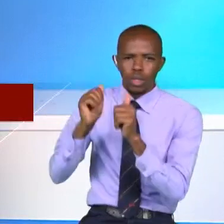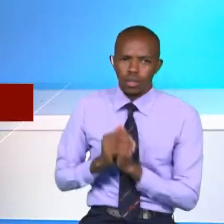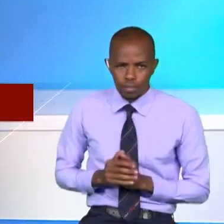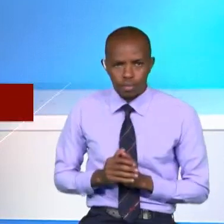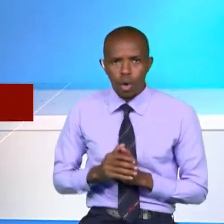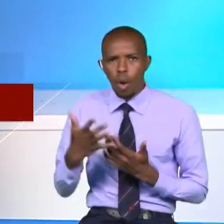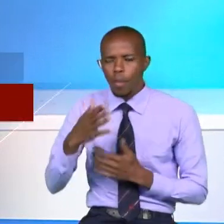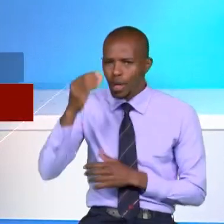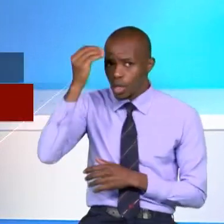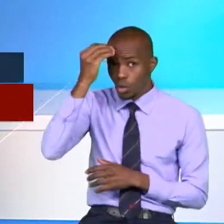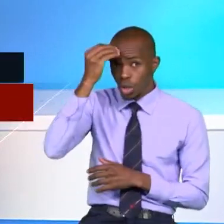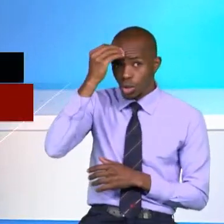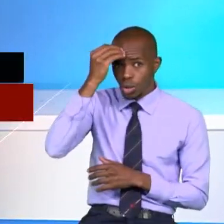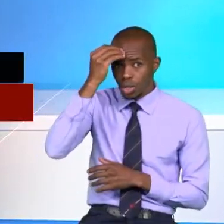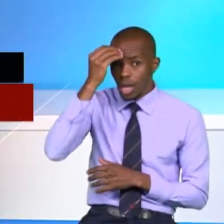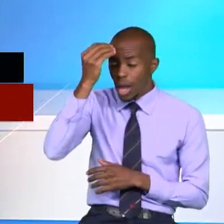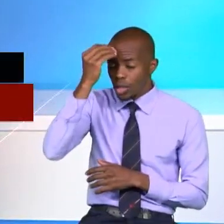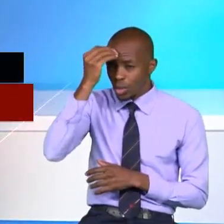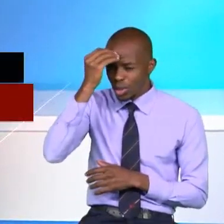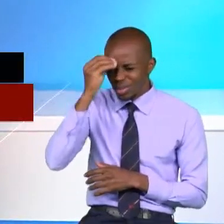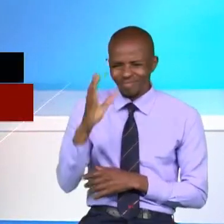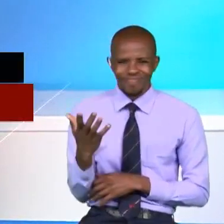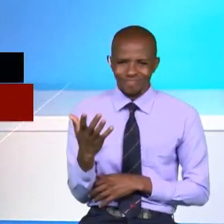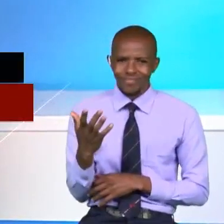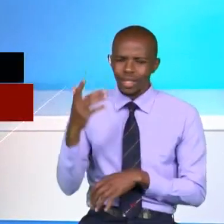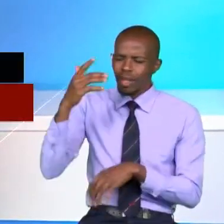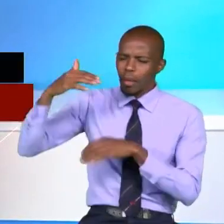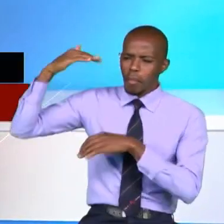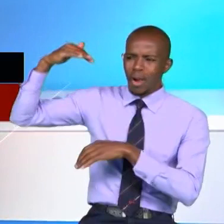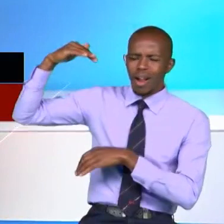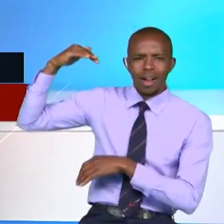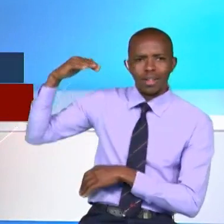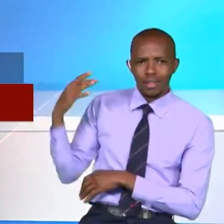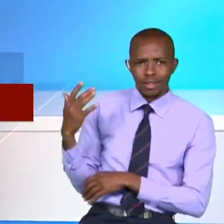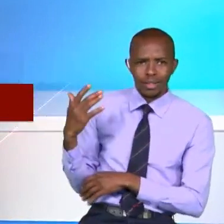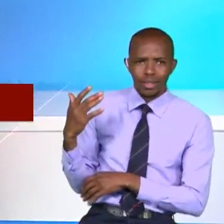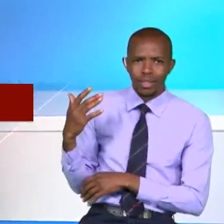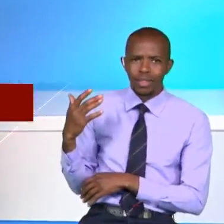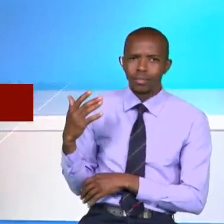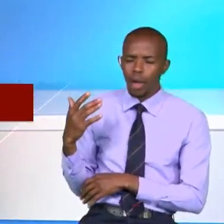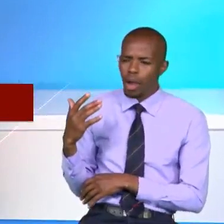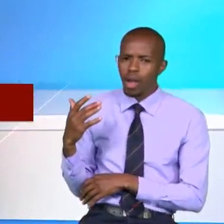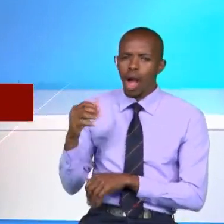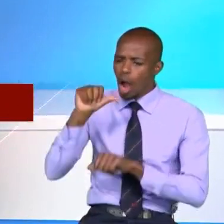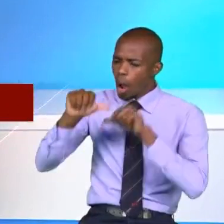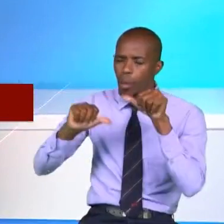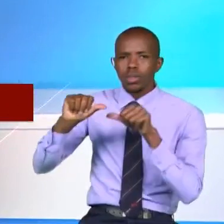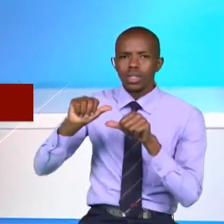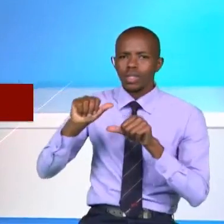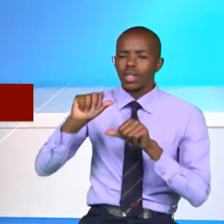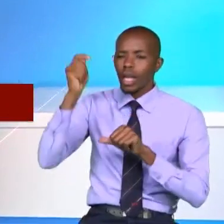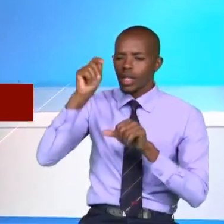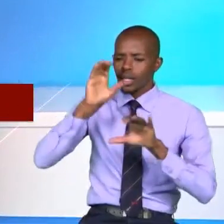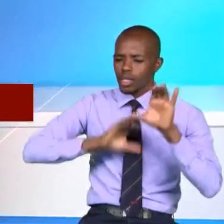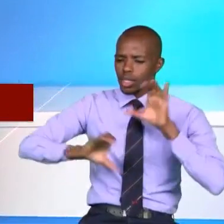or education, for that matter. Education for a long time has been about mass production of Kenyan citizens, where